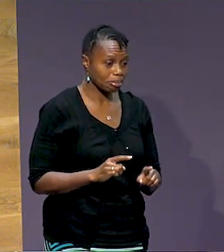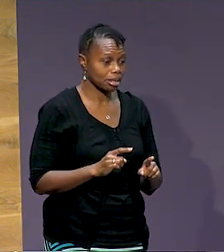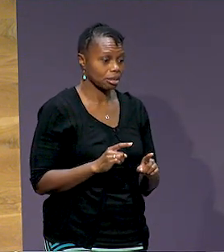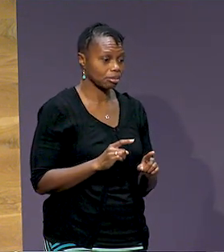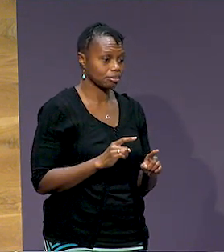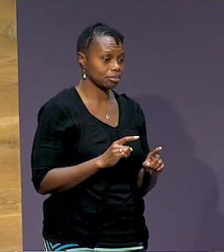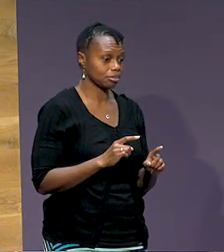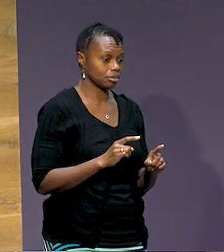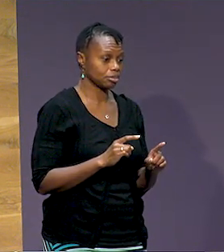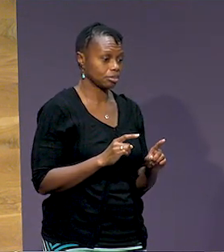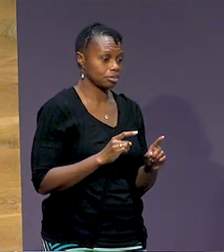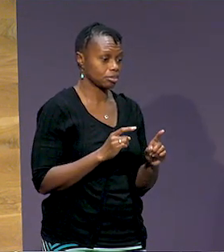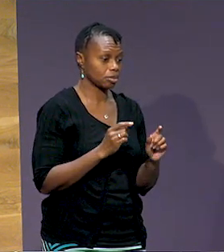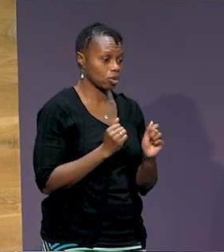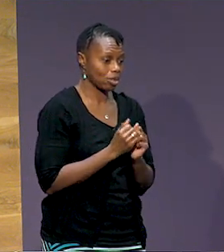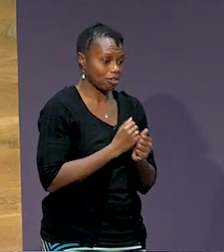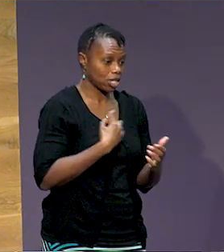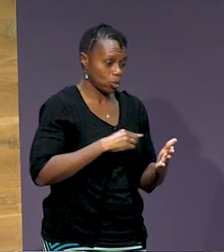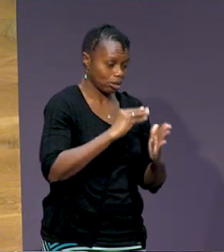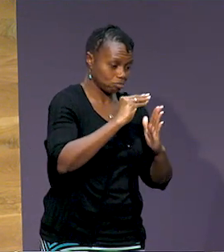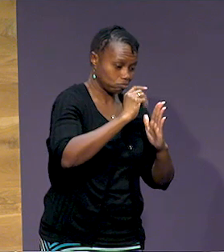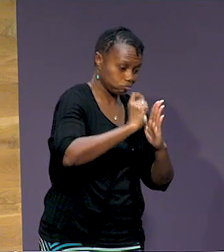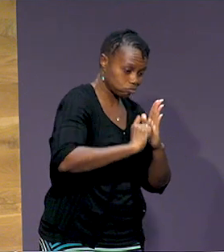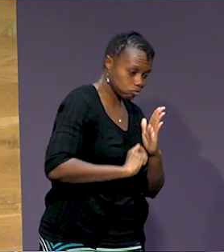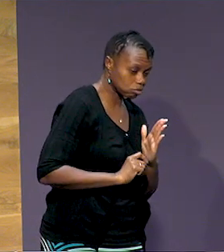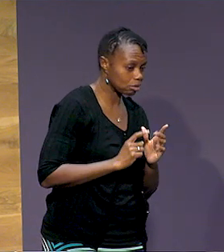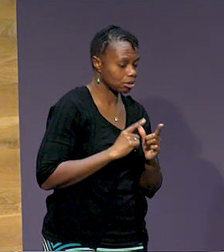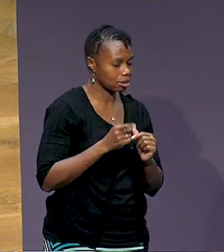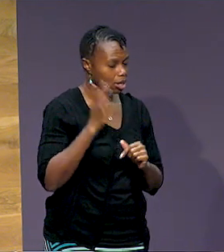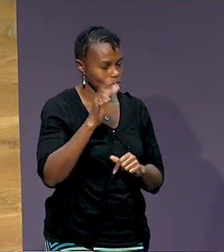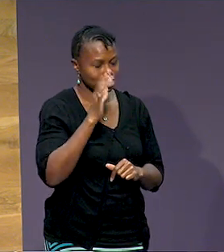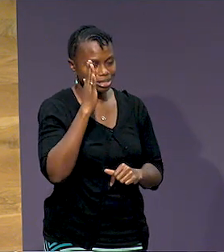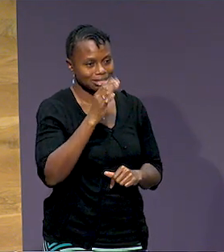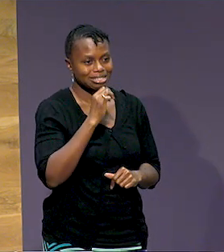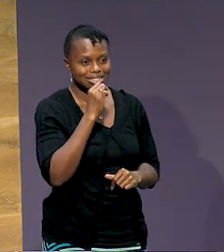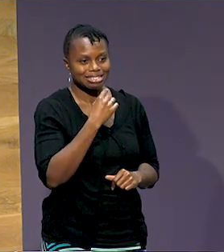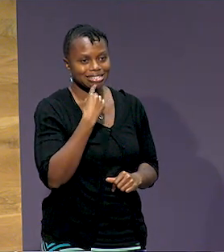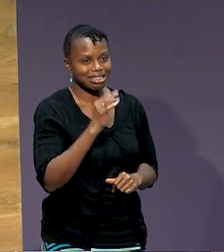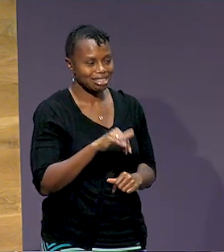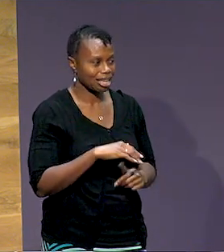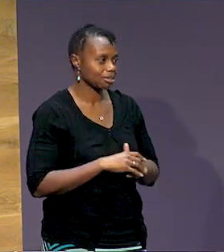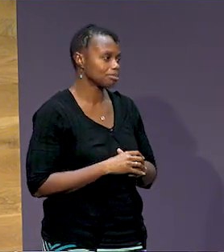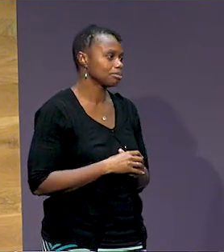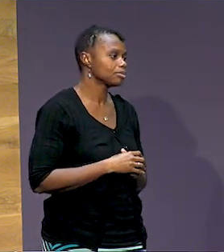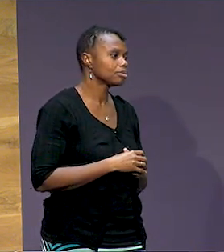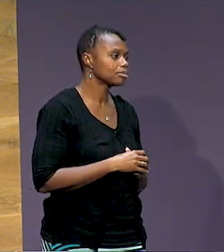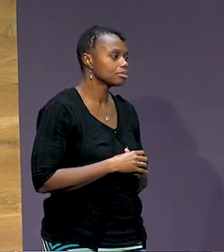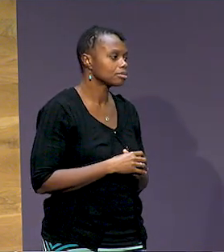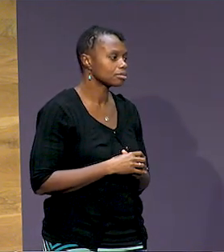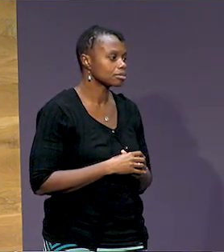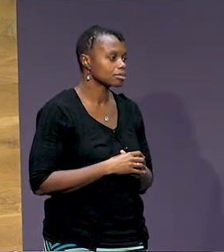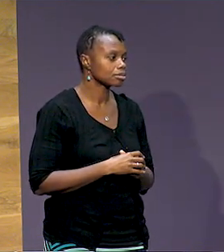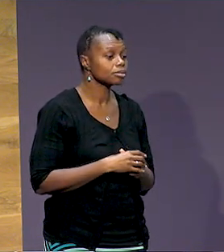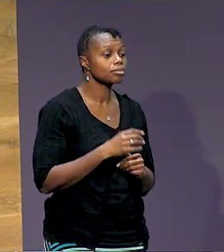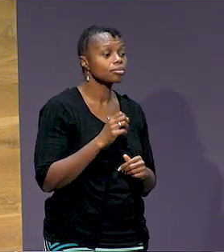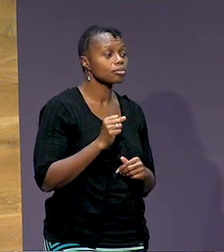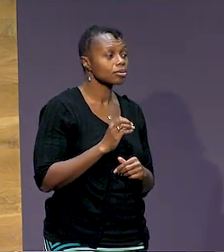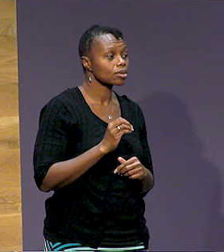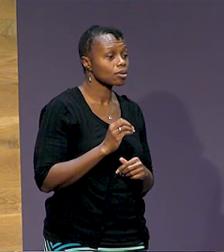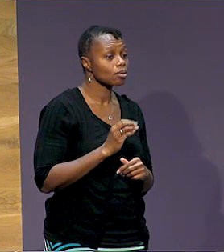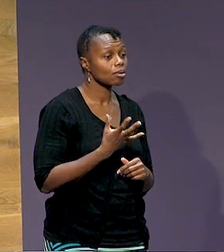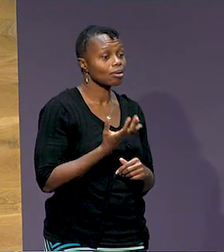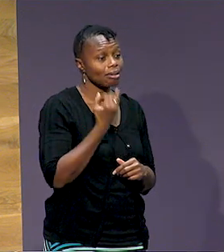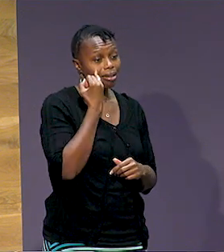said, or they come after. If I'm very loyal to my people. And so if you're going to come after somebody who's working